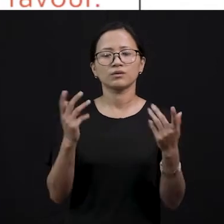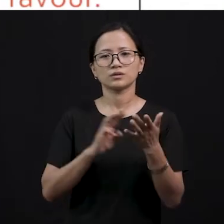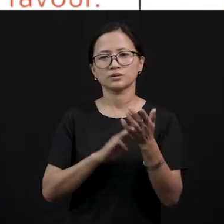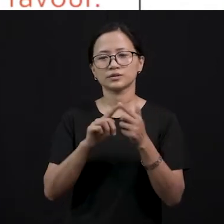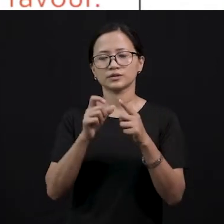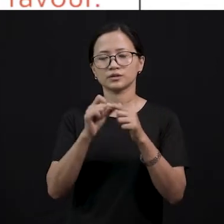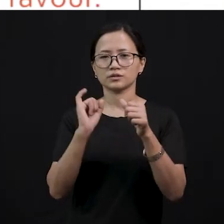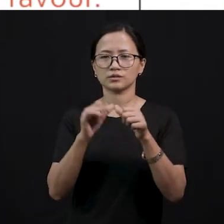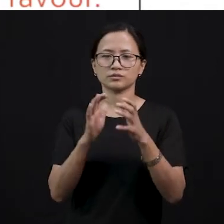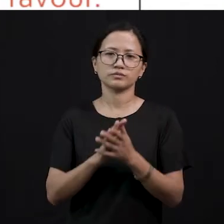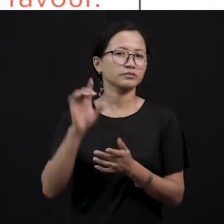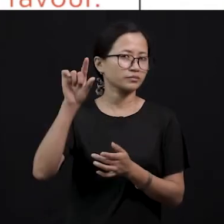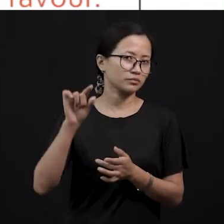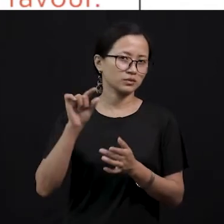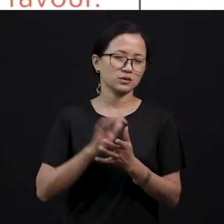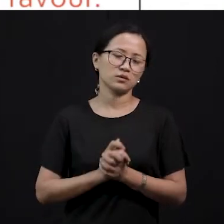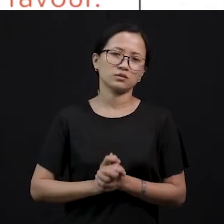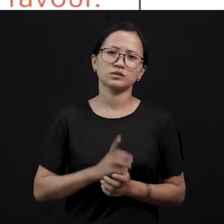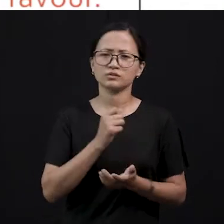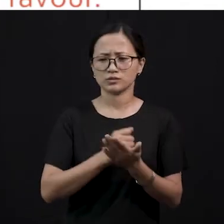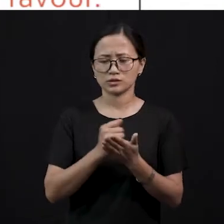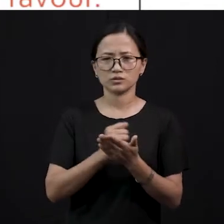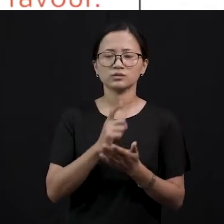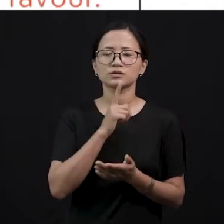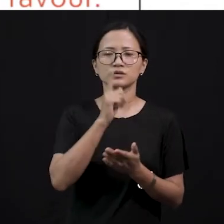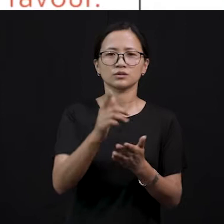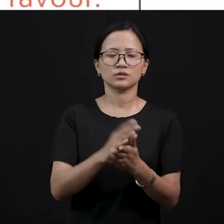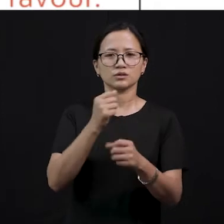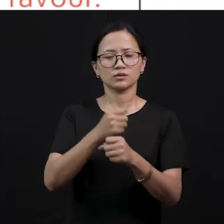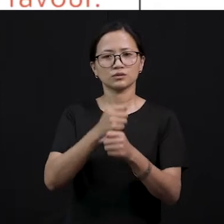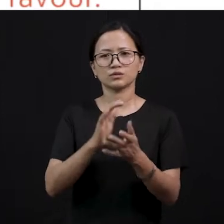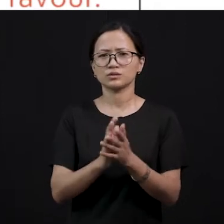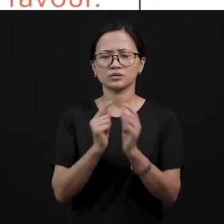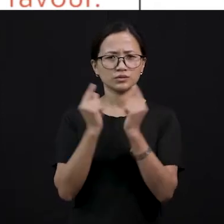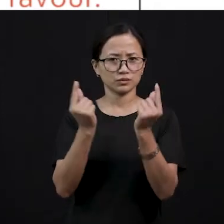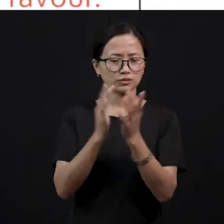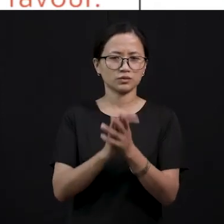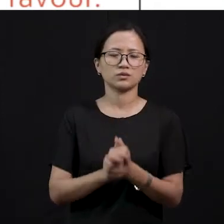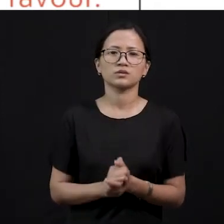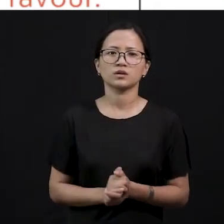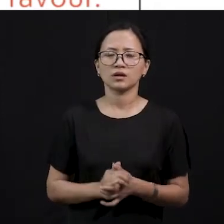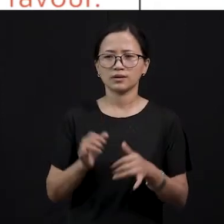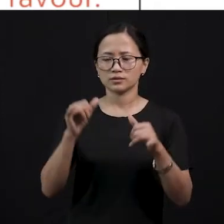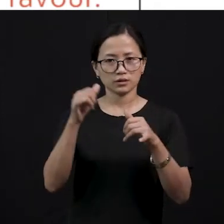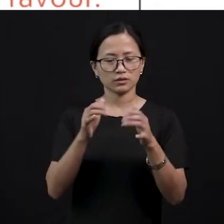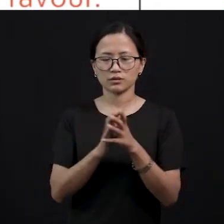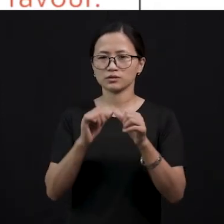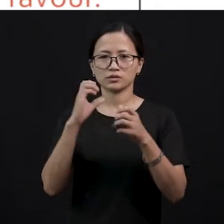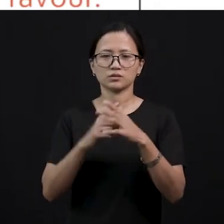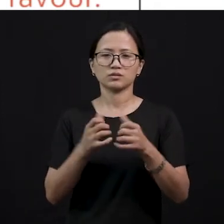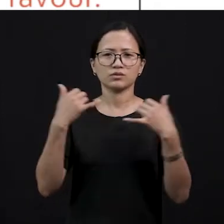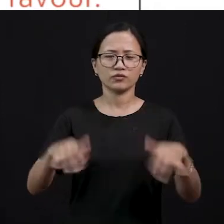media does. It tries to tell the government you need to be transparent, you need to be accountable for your actions, and the freedom